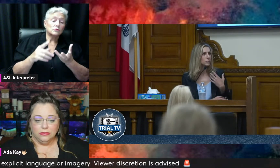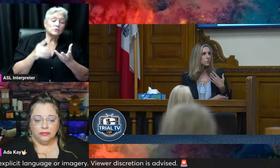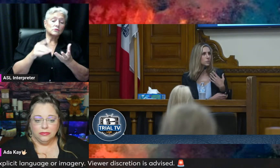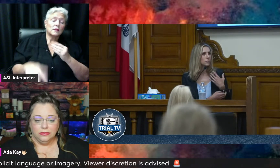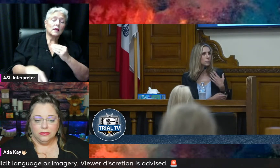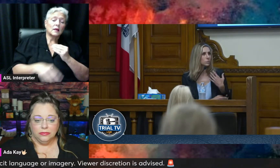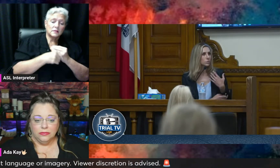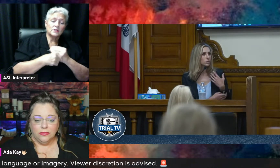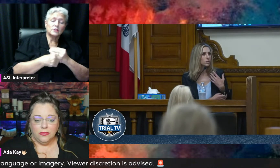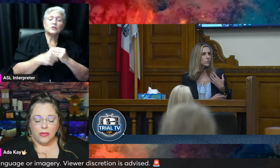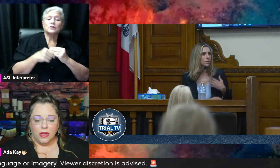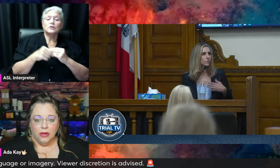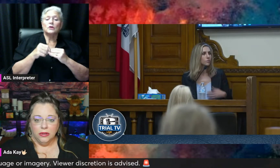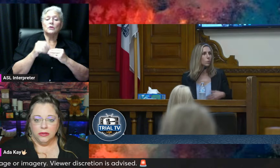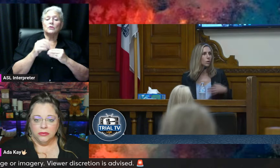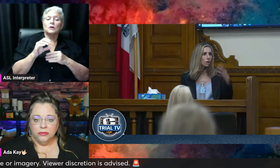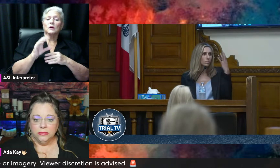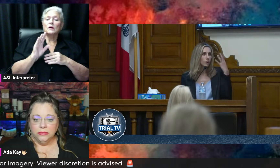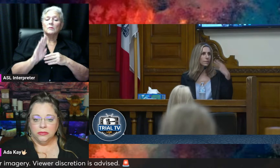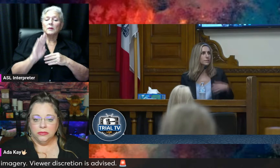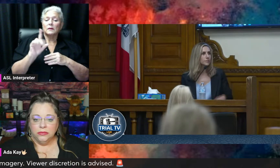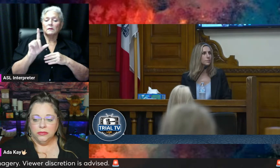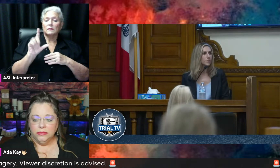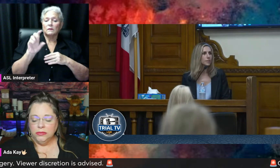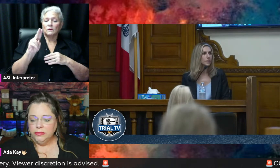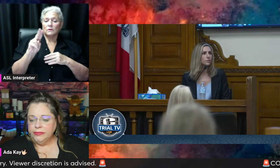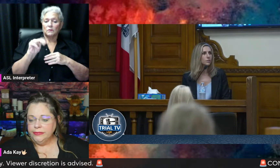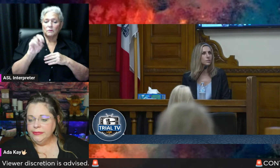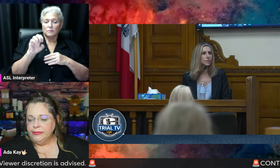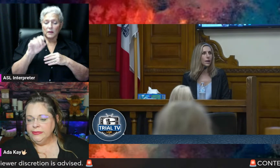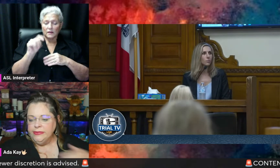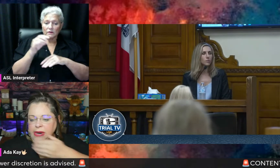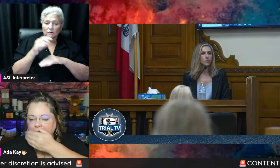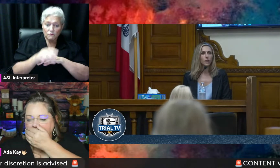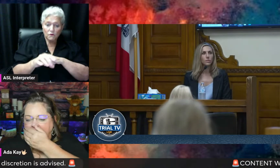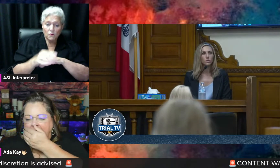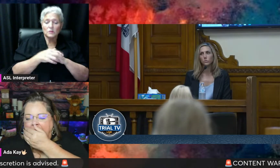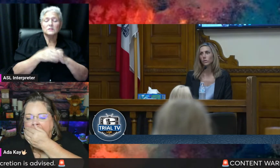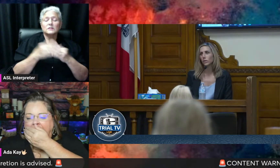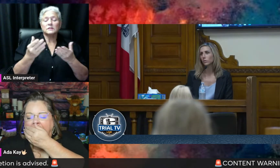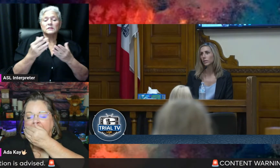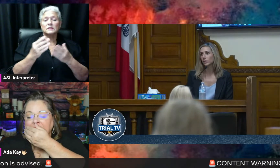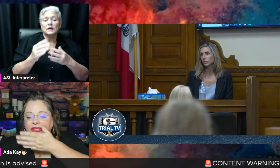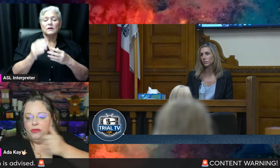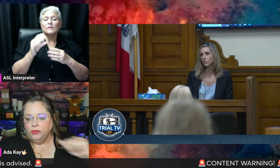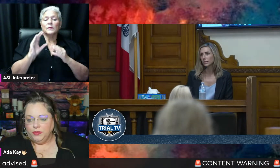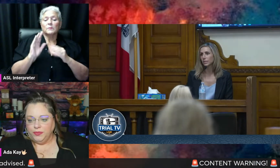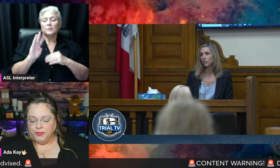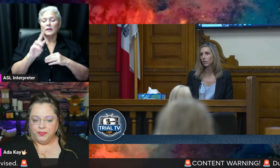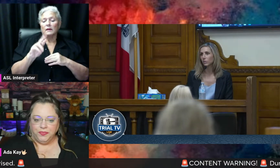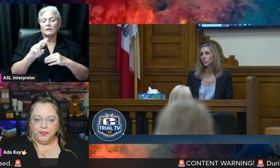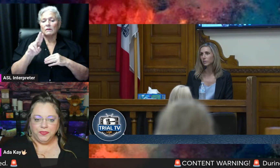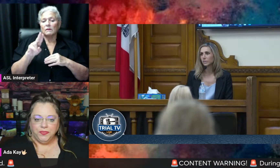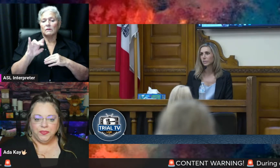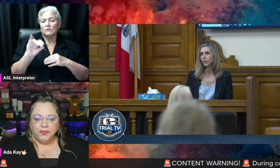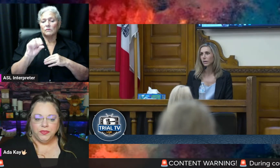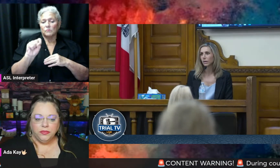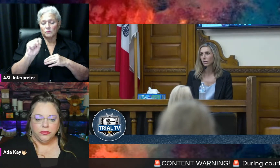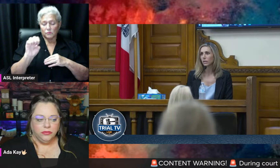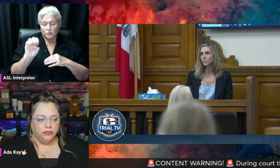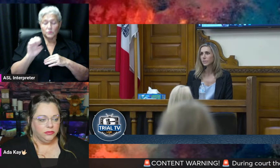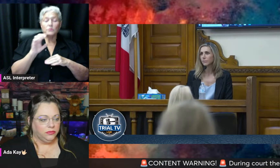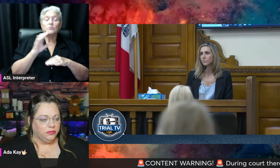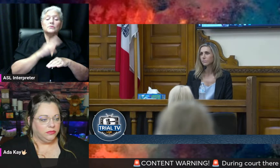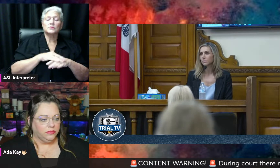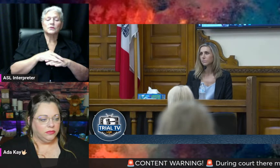blunt force injuries of the bruise of the left forearm and then some bleeding under the scalp. And those are the only injuries that I documented in